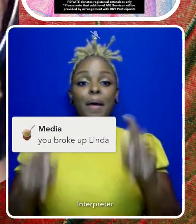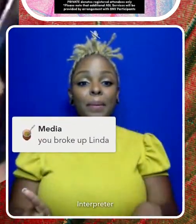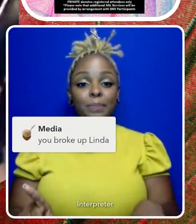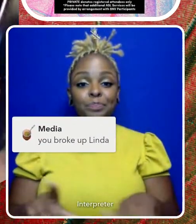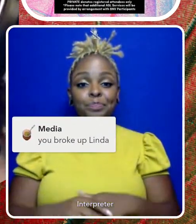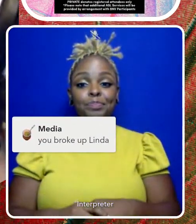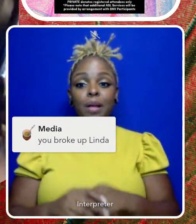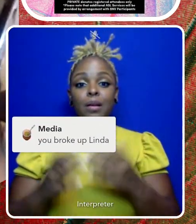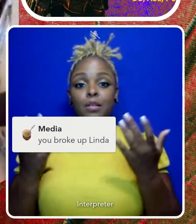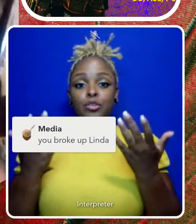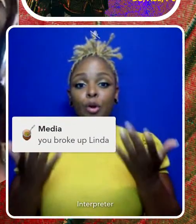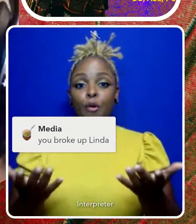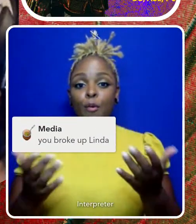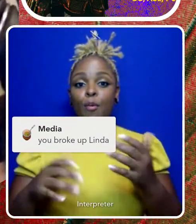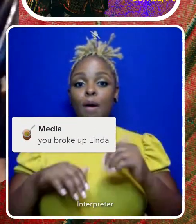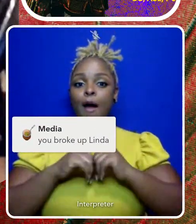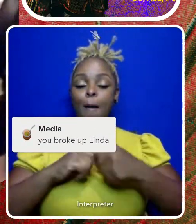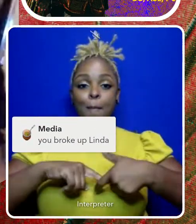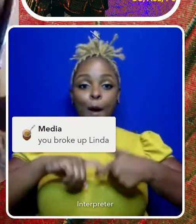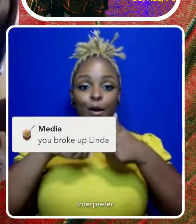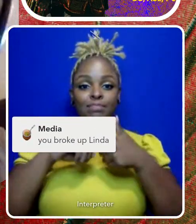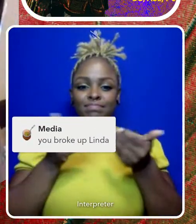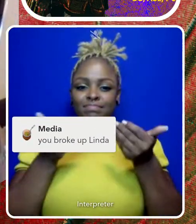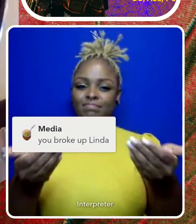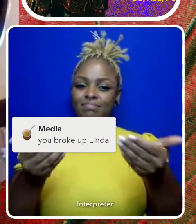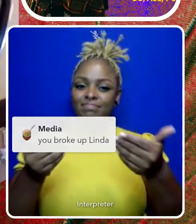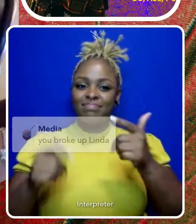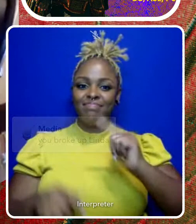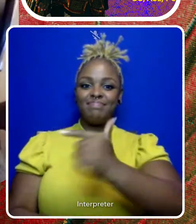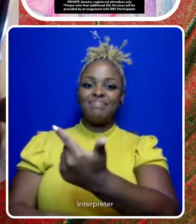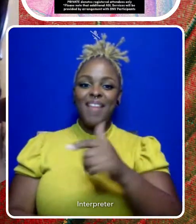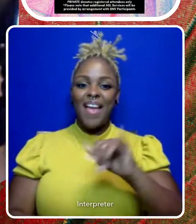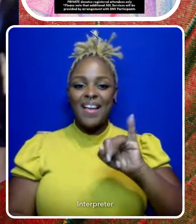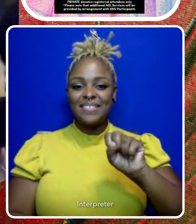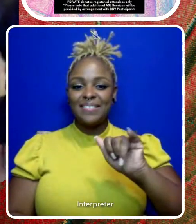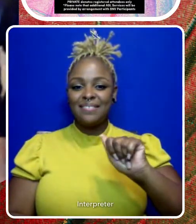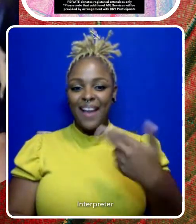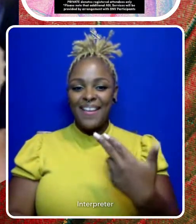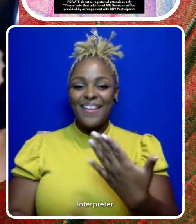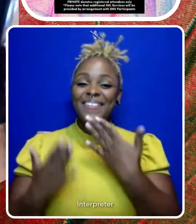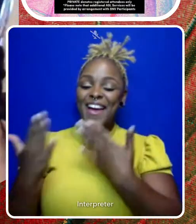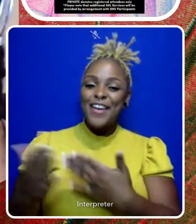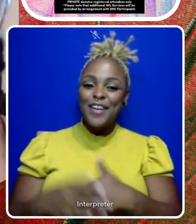you, Isaiah. Thank you. Thank you.